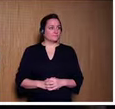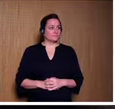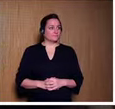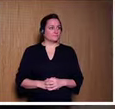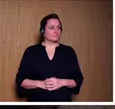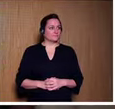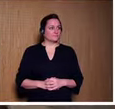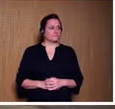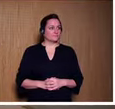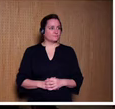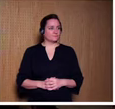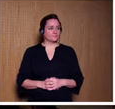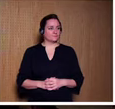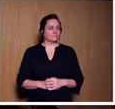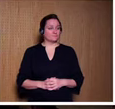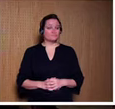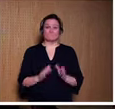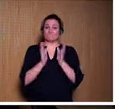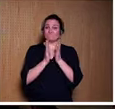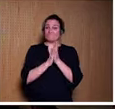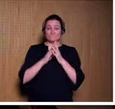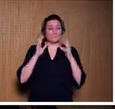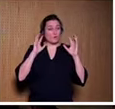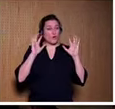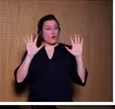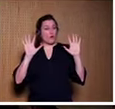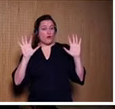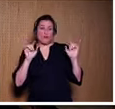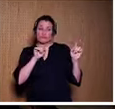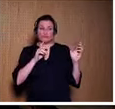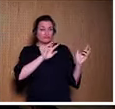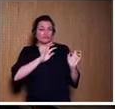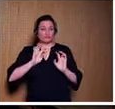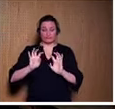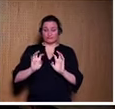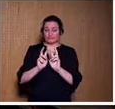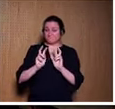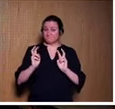Let's make some more noise for them to welcome them on stage. Our distinguished